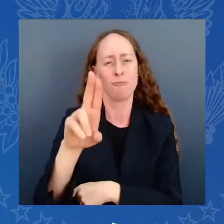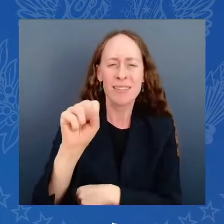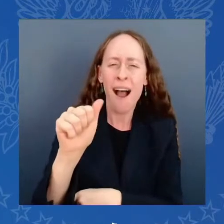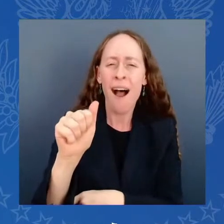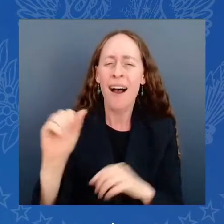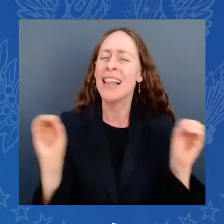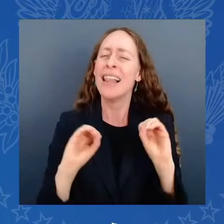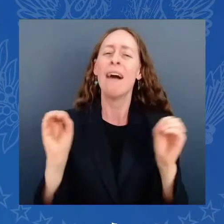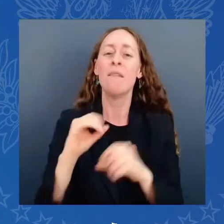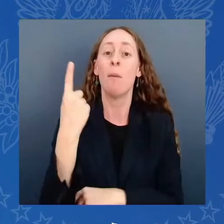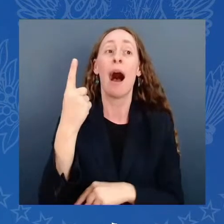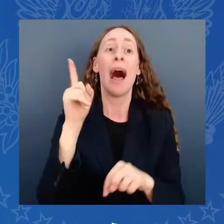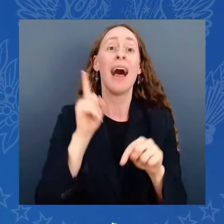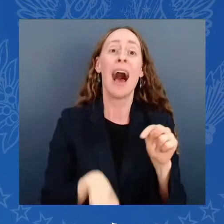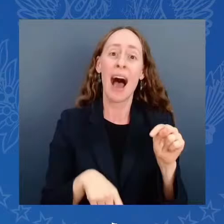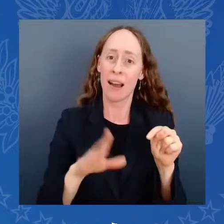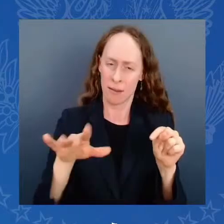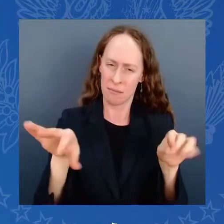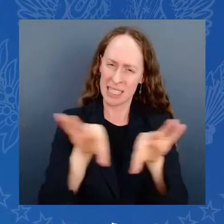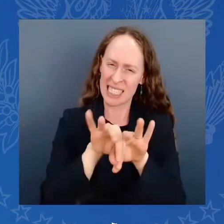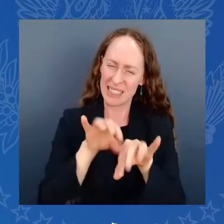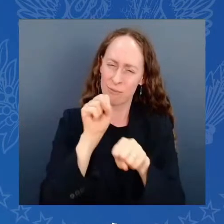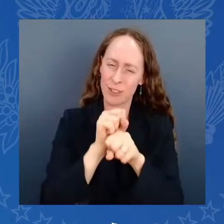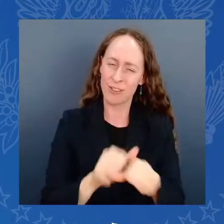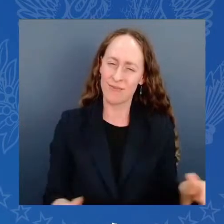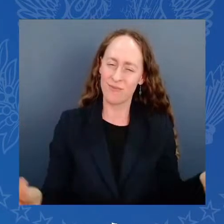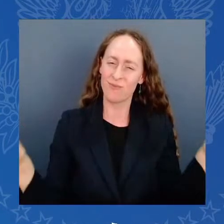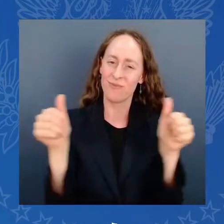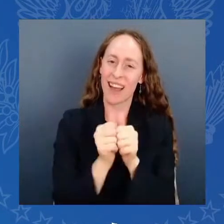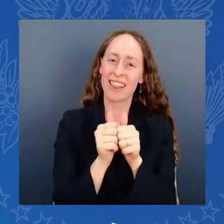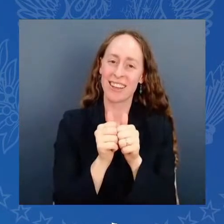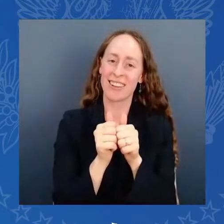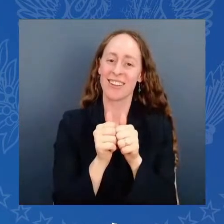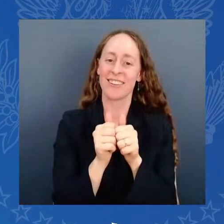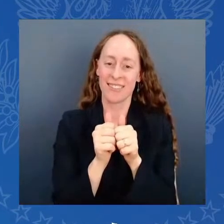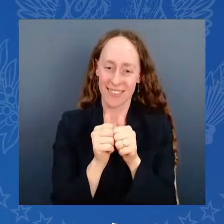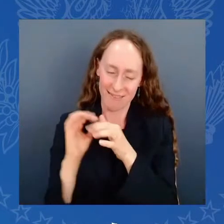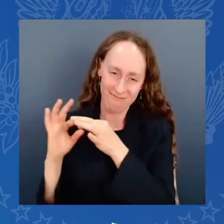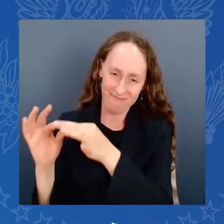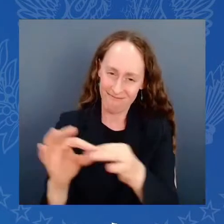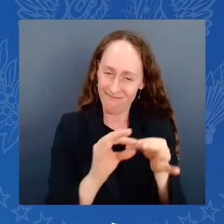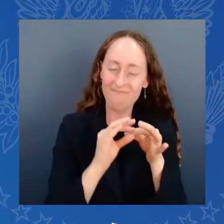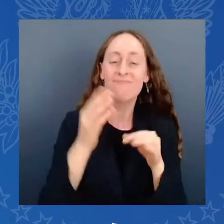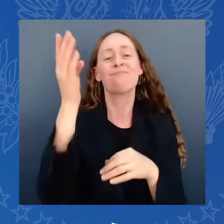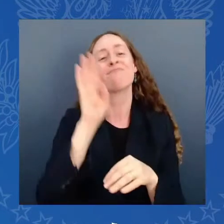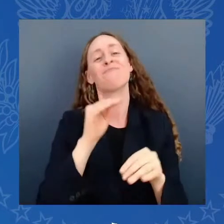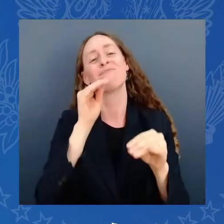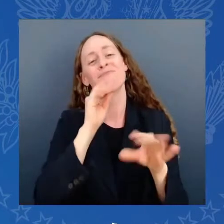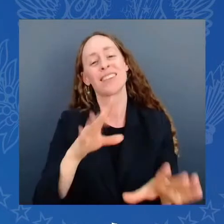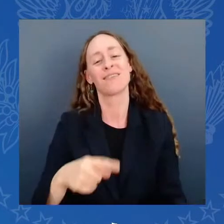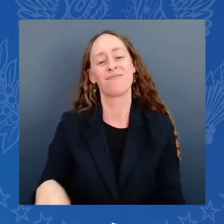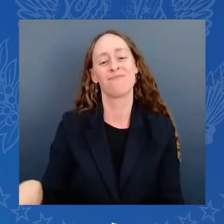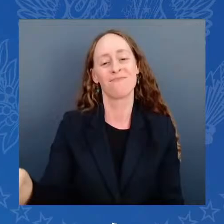let's stay together, and God bless you all. Lyndon Johnson, Lady Bird Johnson, and